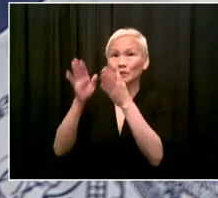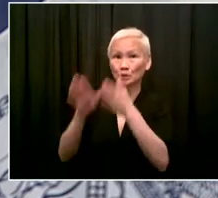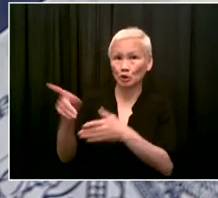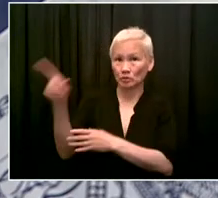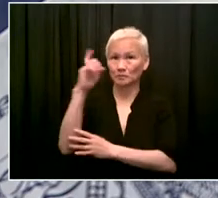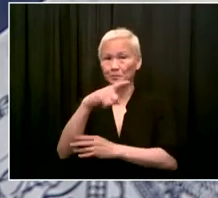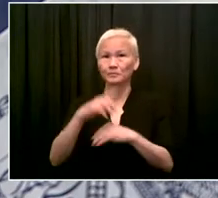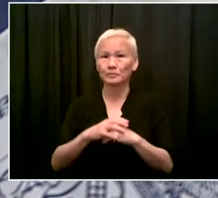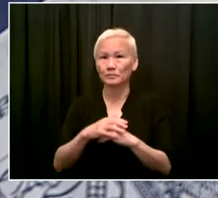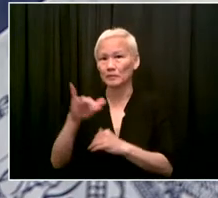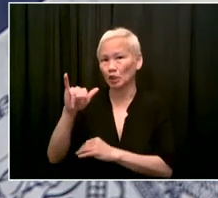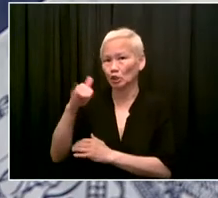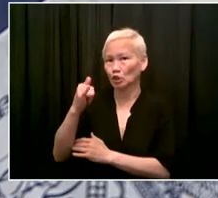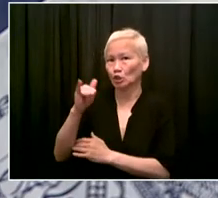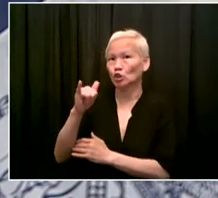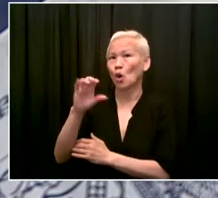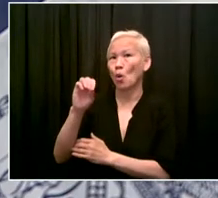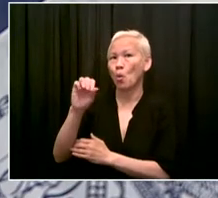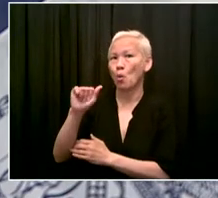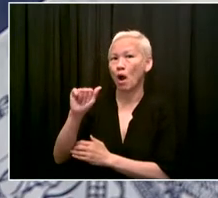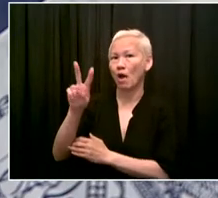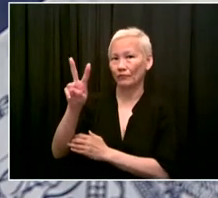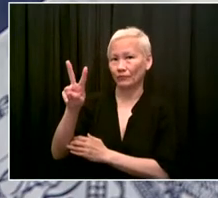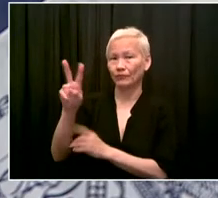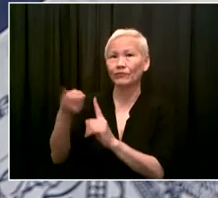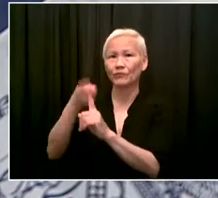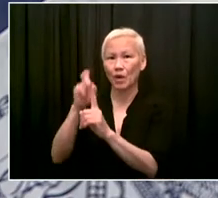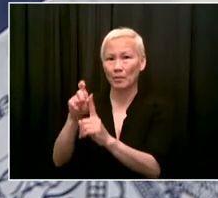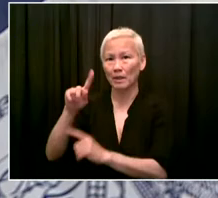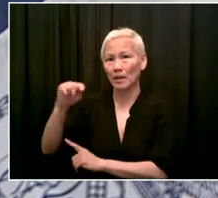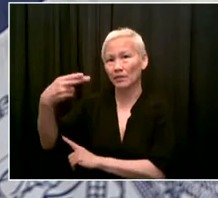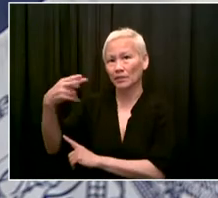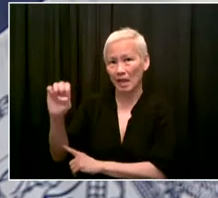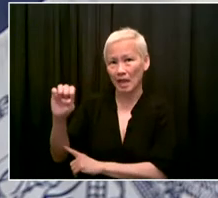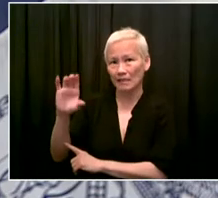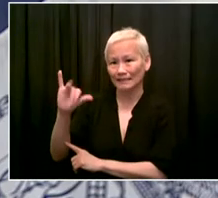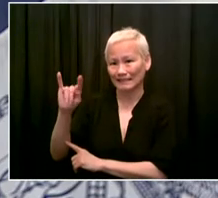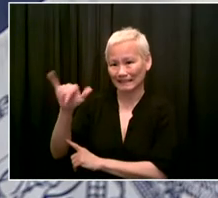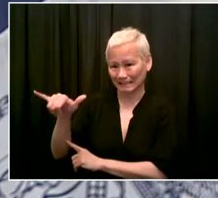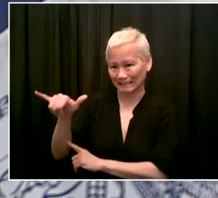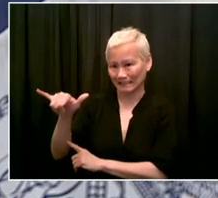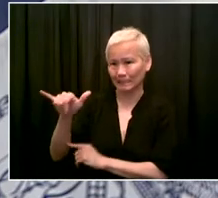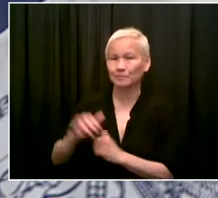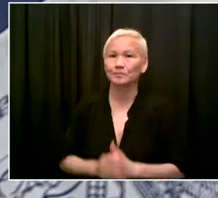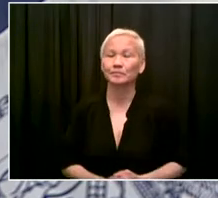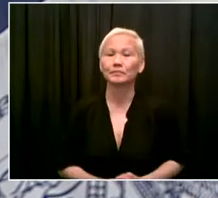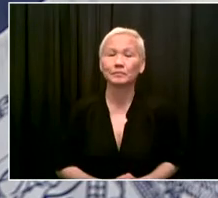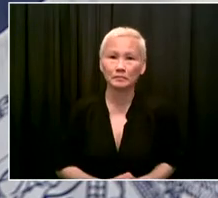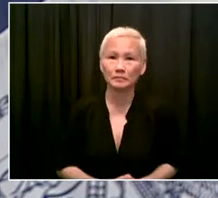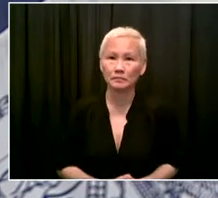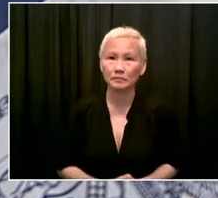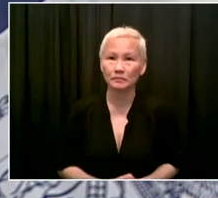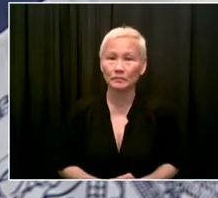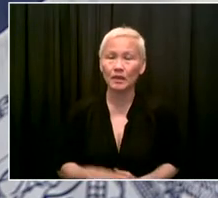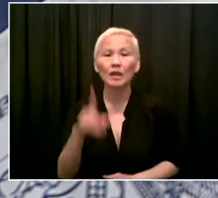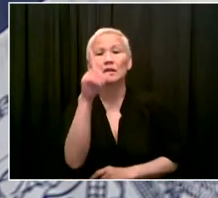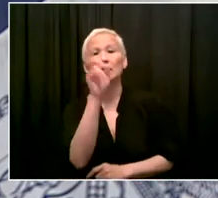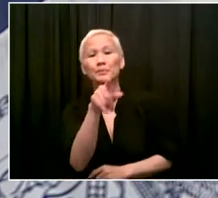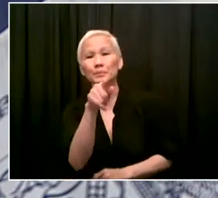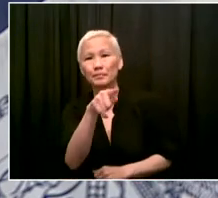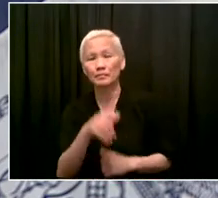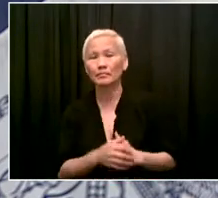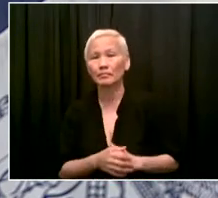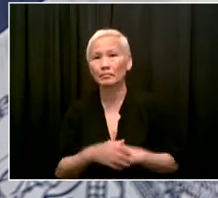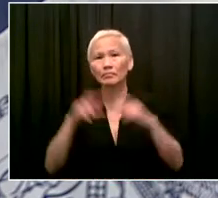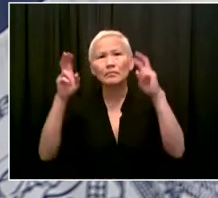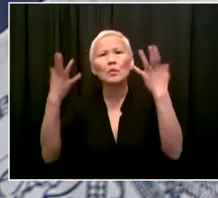Hi, Mr. Mayor. I wanted to ask you about vaccine tourism. My understanding is, and correct me if